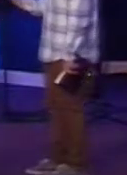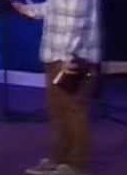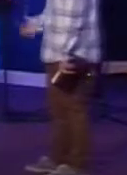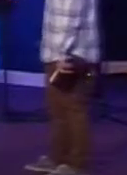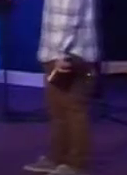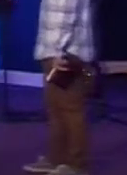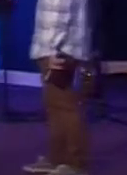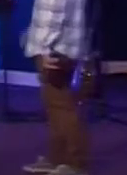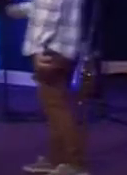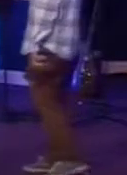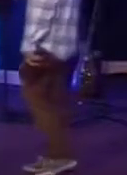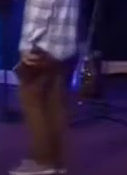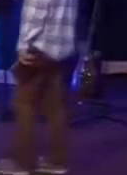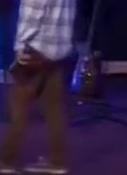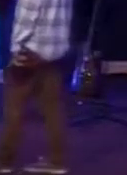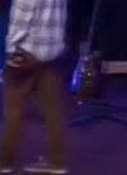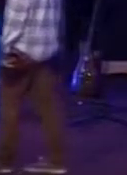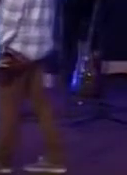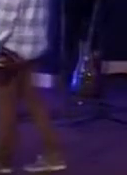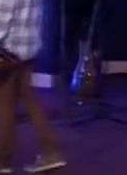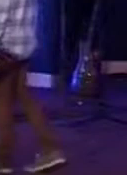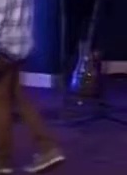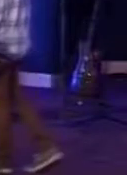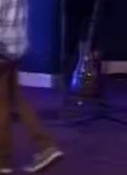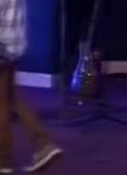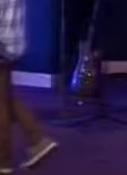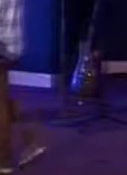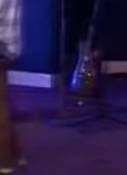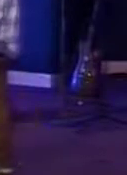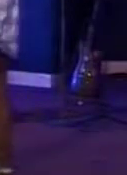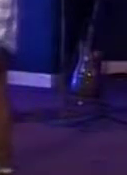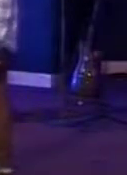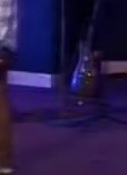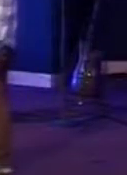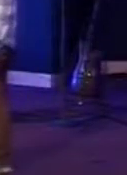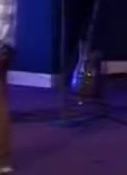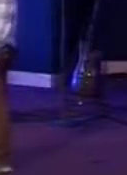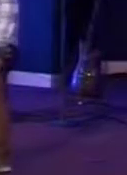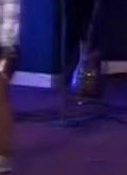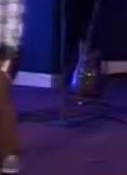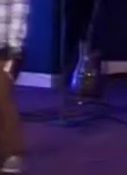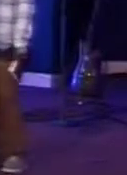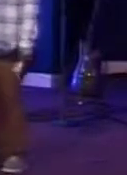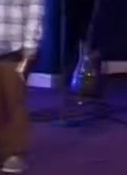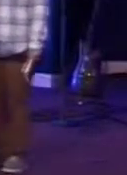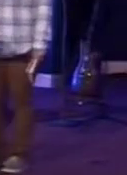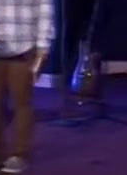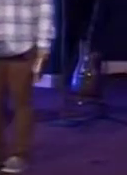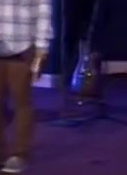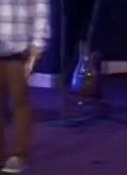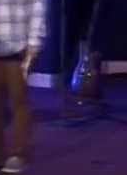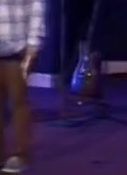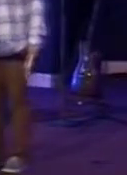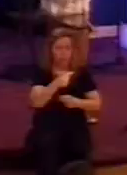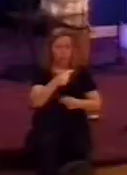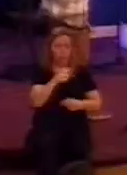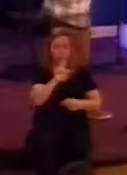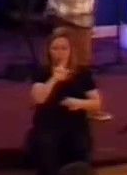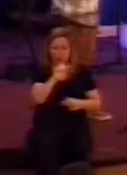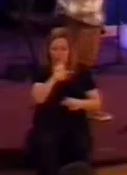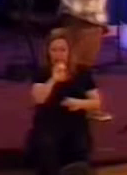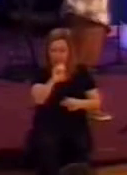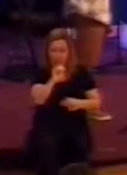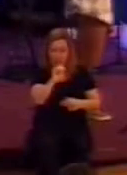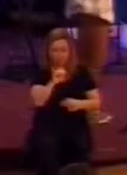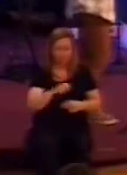am favored by God. They believed salvation was by race instead of grace. And so you got the Apostle Paul coming along and saying, oh, no,